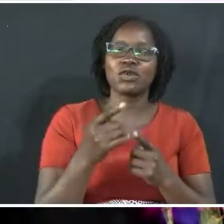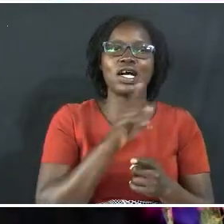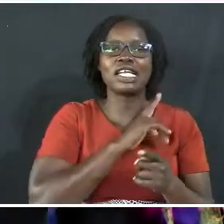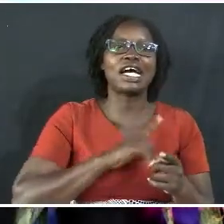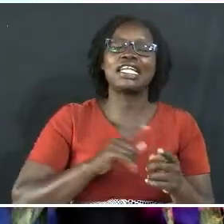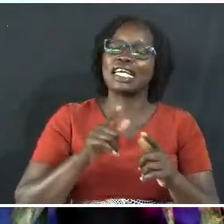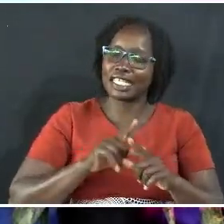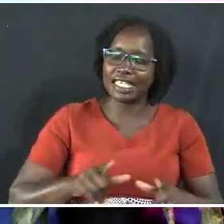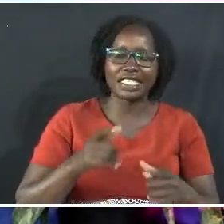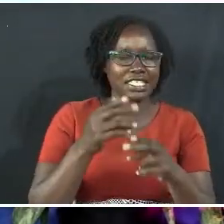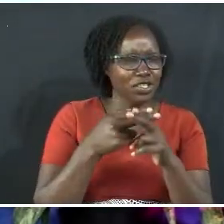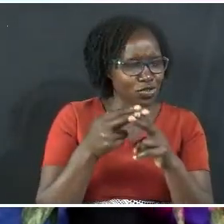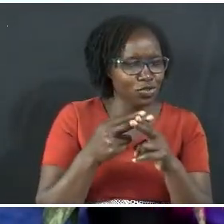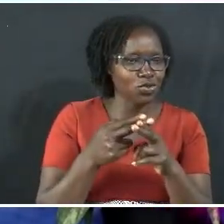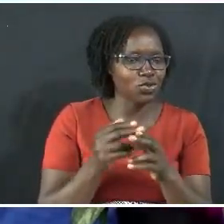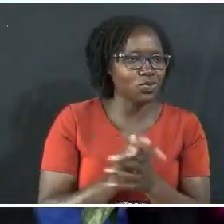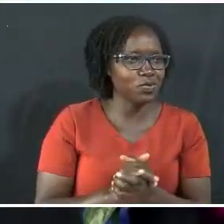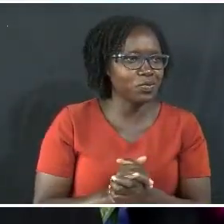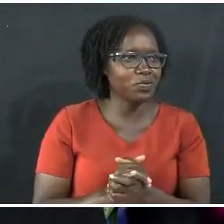in the making.